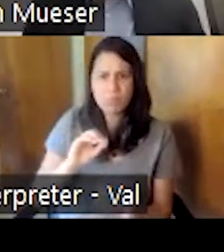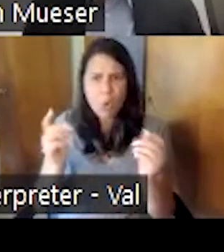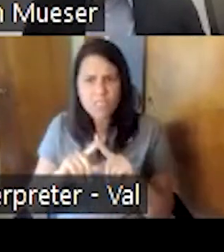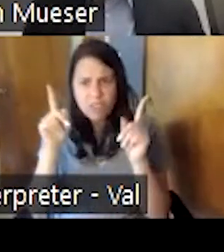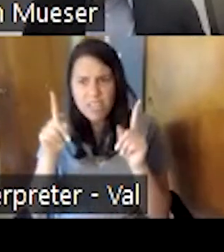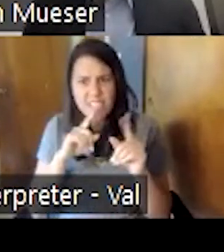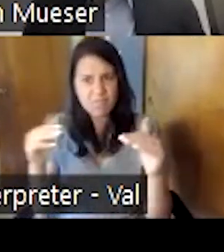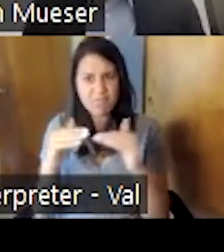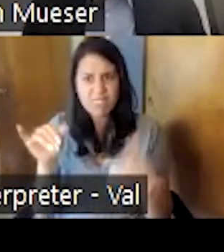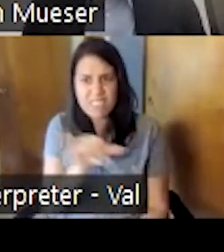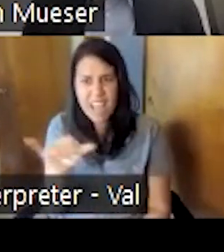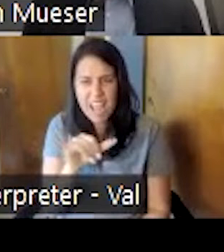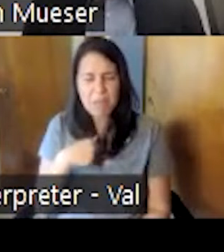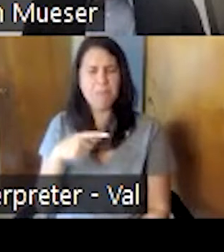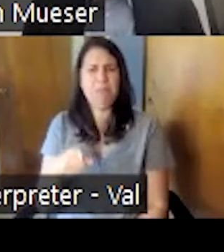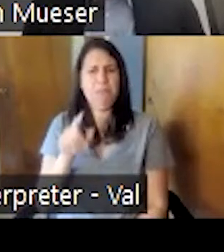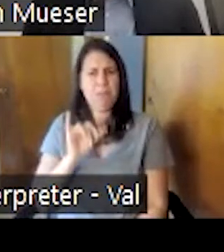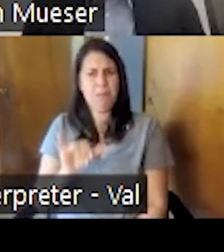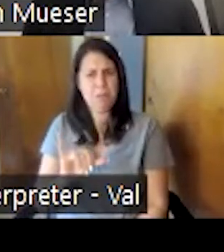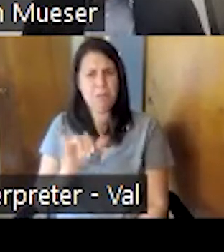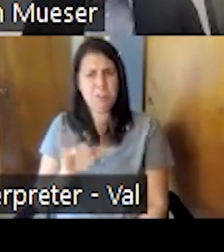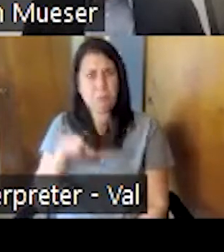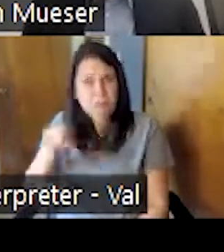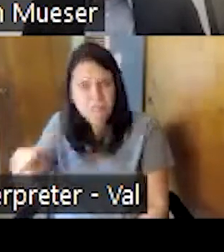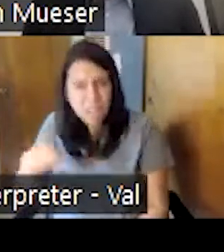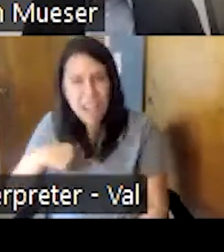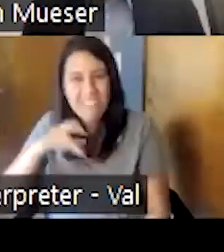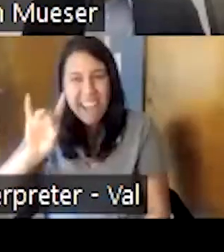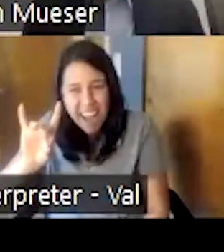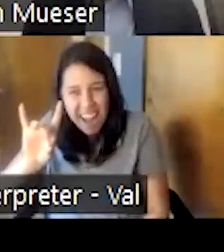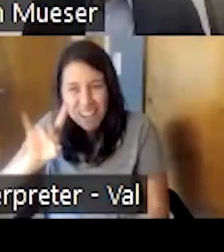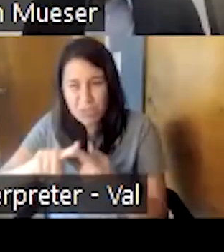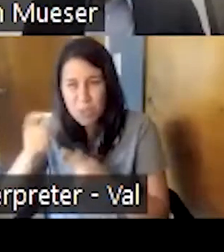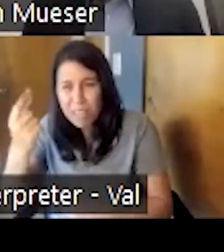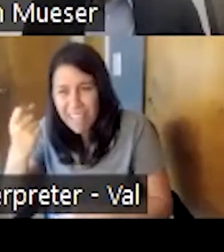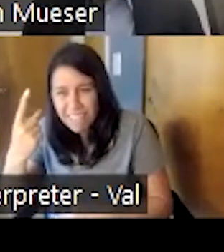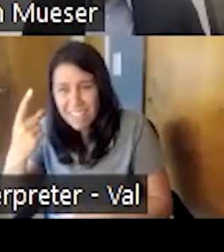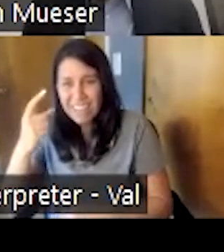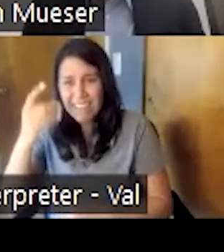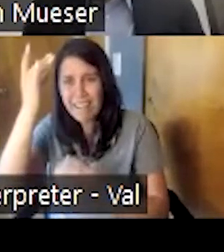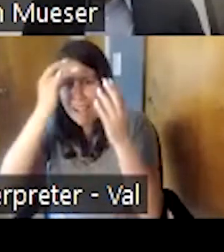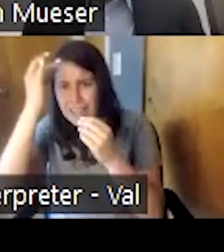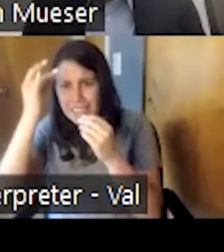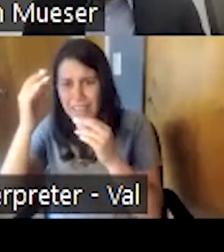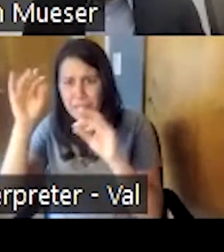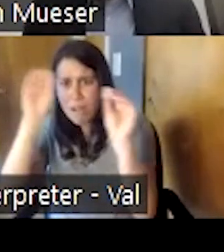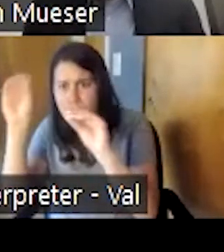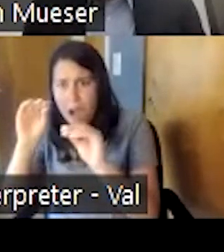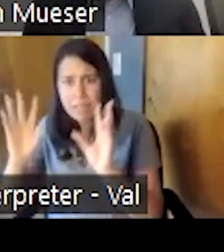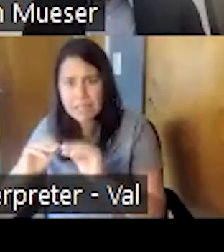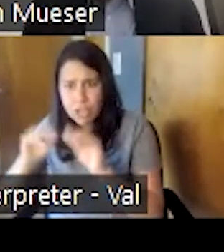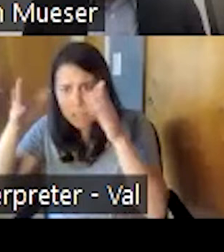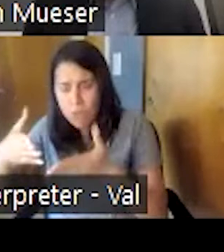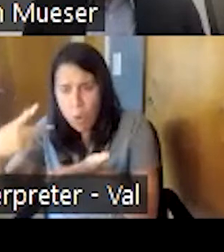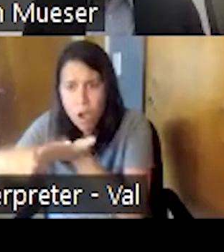one intervention had 8 to 11 cognitive restructuring sessions, and the other had 0 cognitive restructuring sessions.